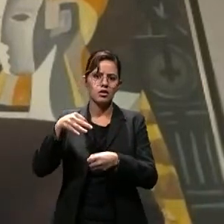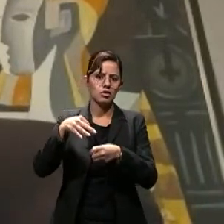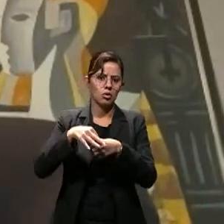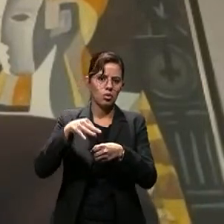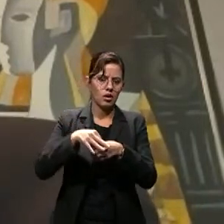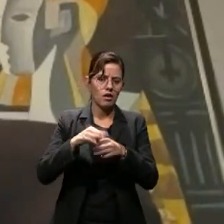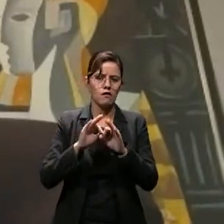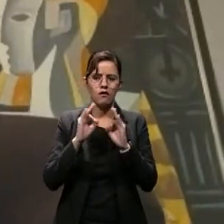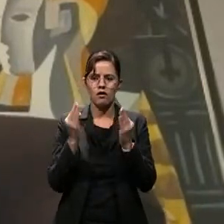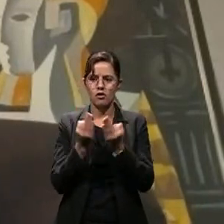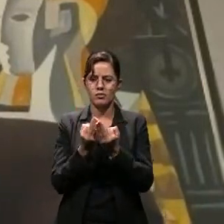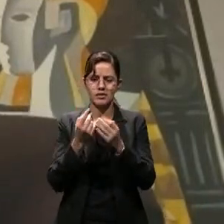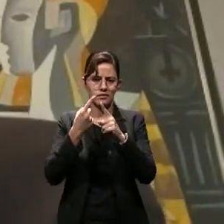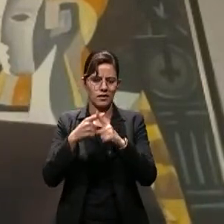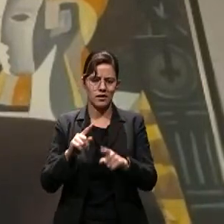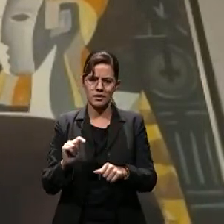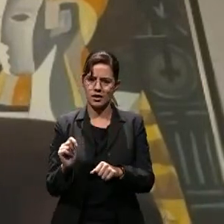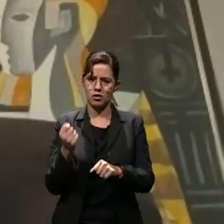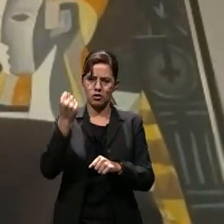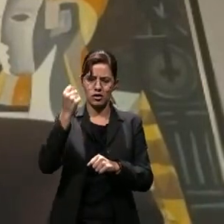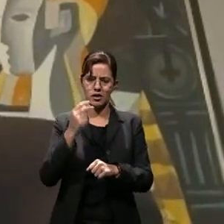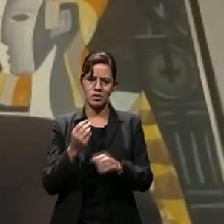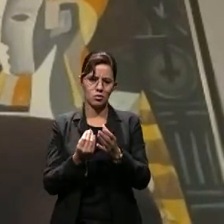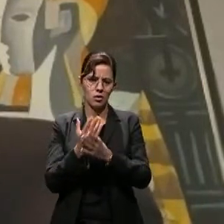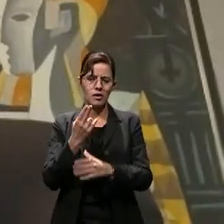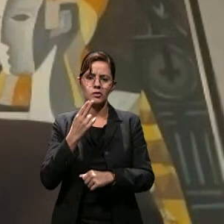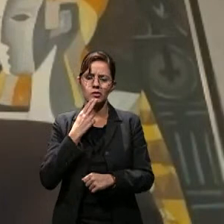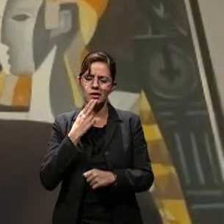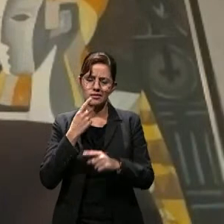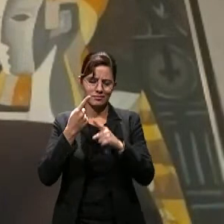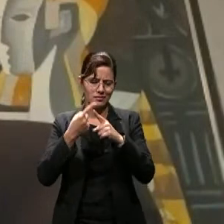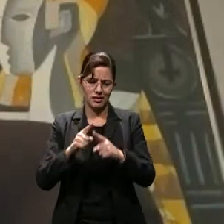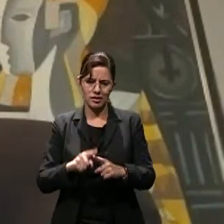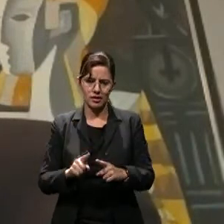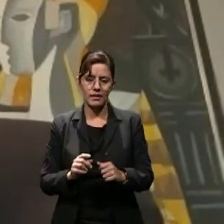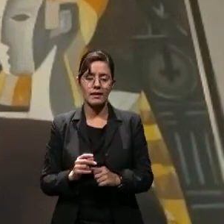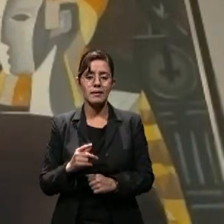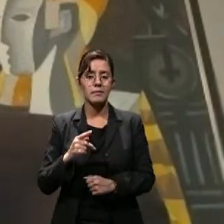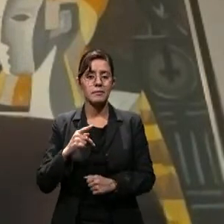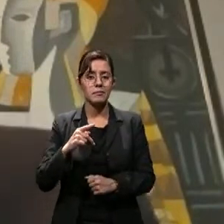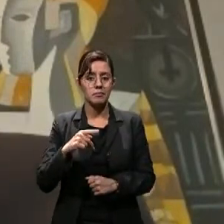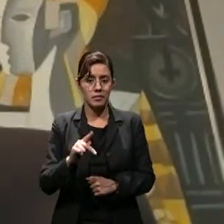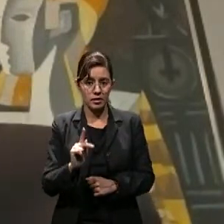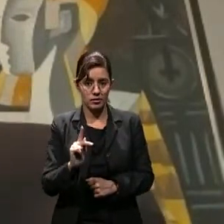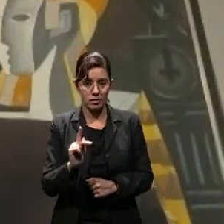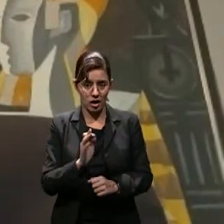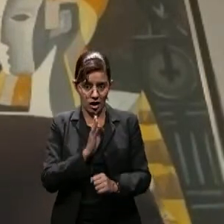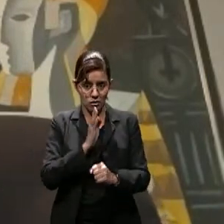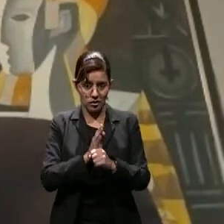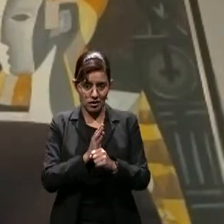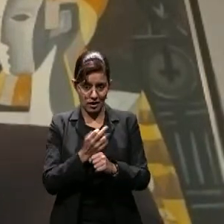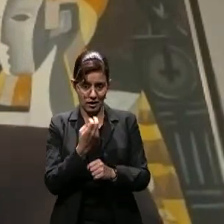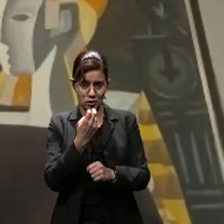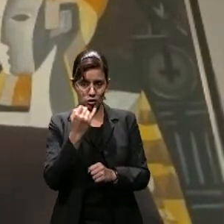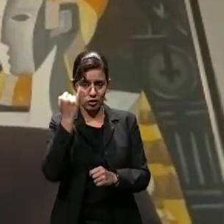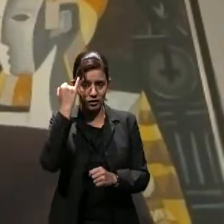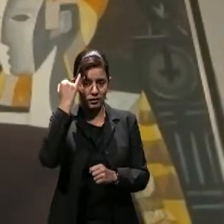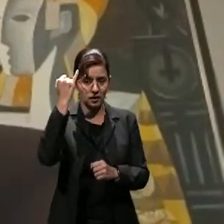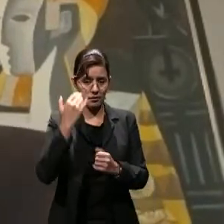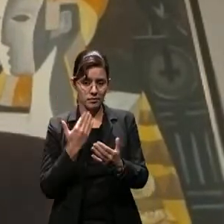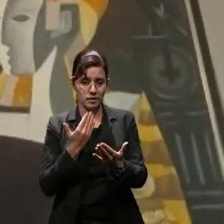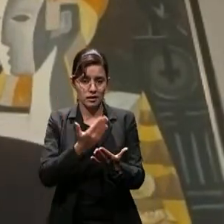technology according to the needs of the population, et cetera, et cetera. However, that is not what is